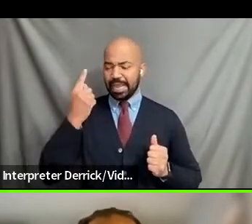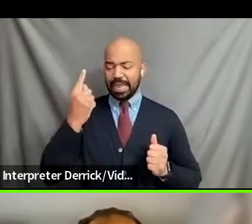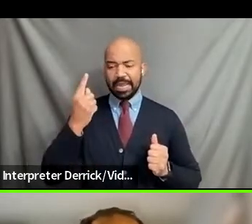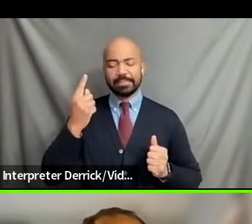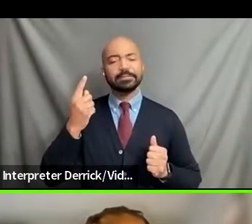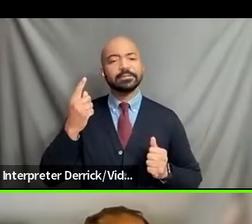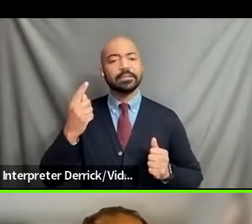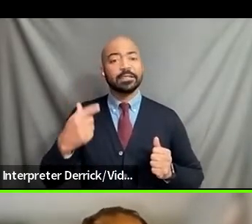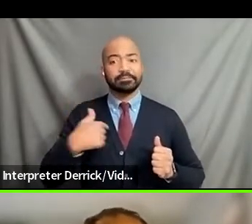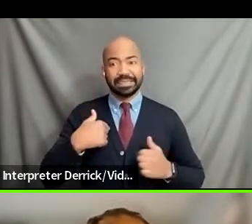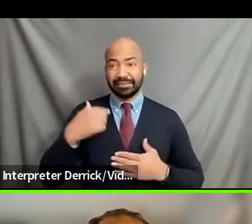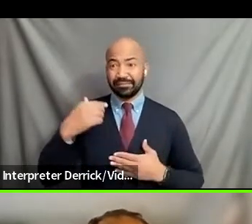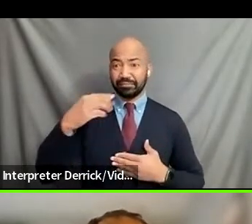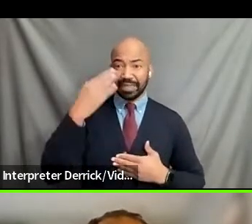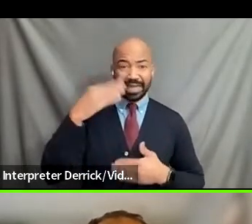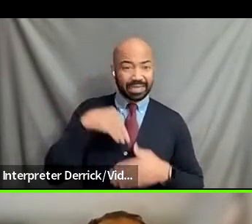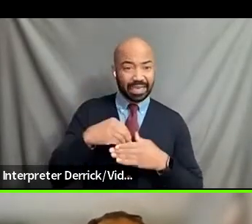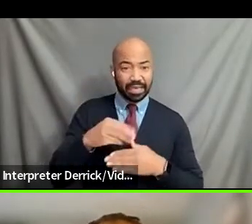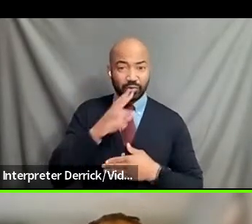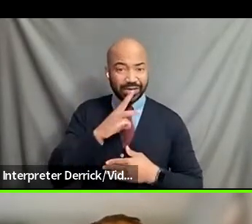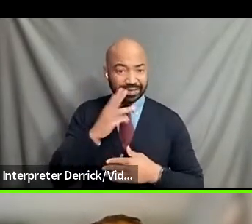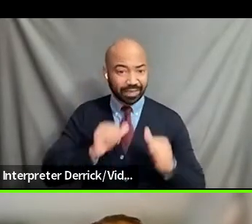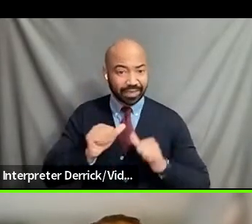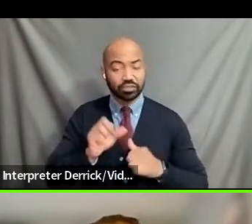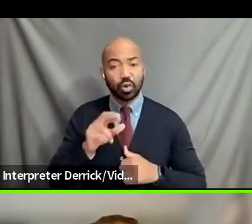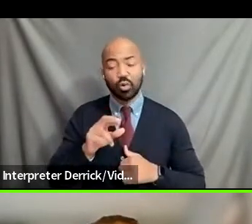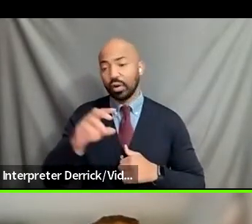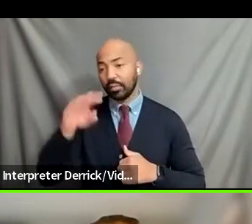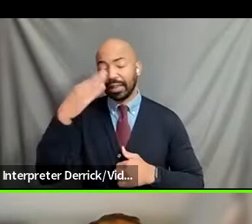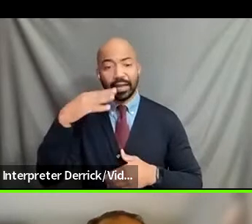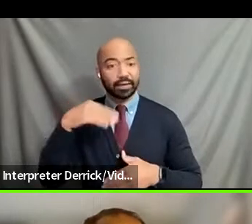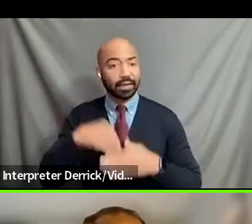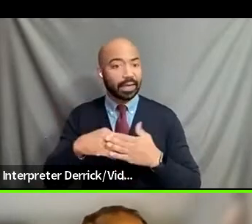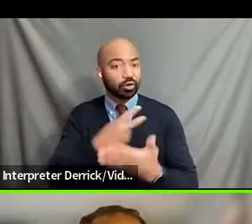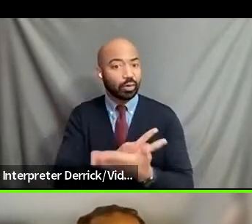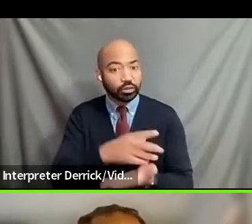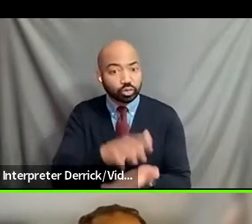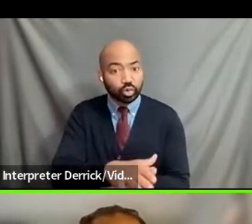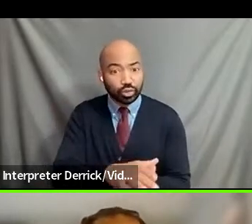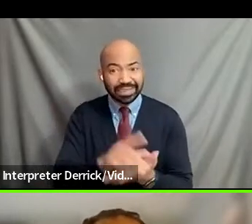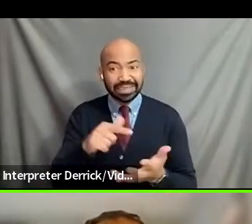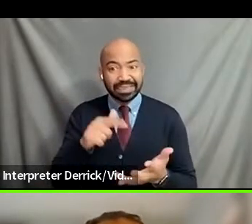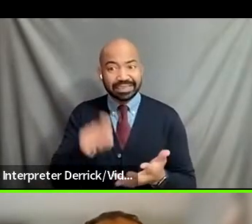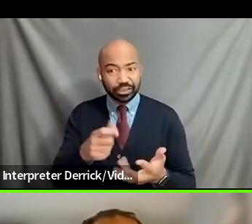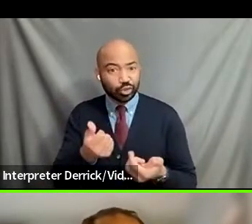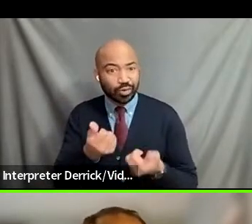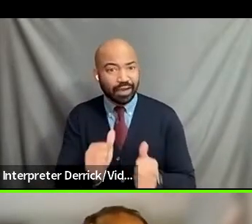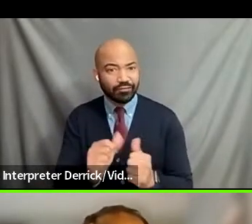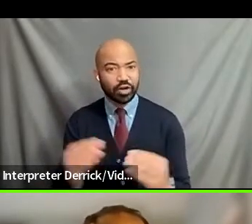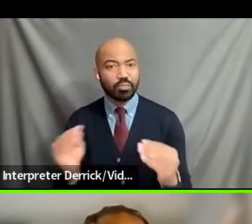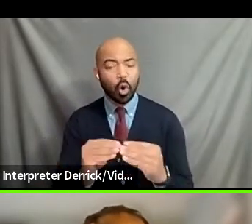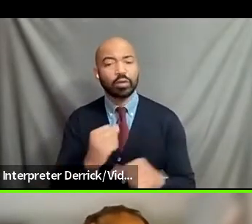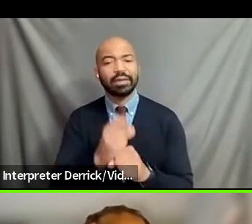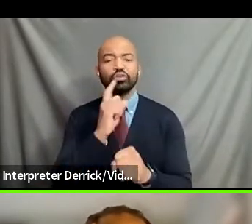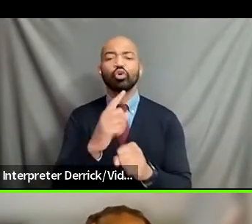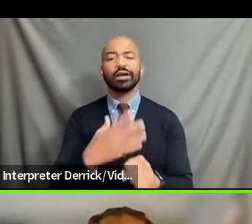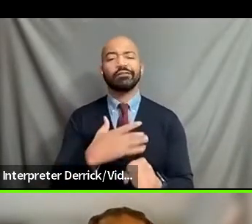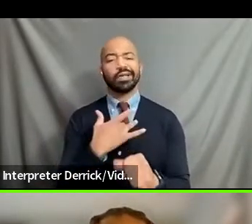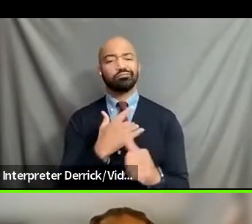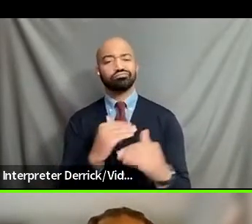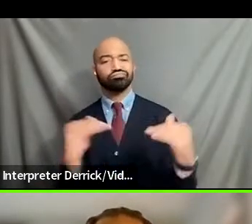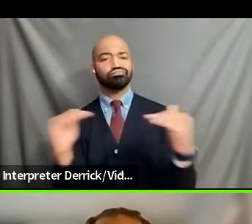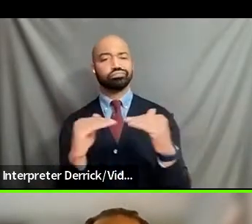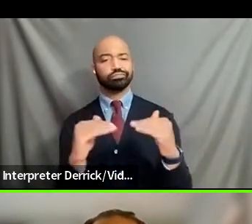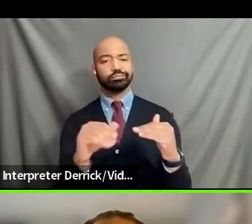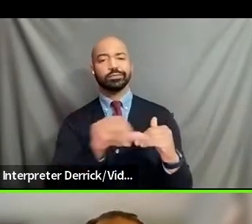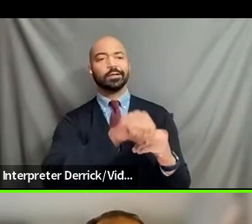in marine science or Black in grad school, that I have to put in extra effort to be on the same level